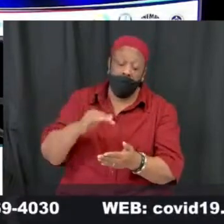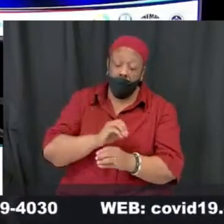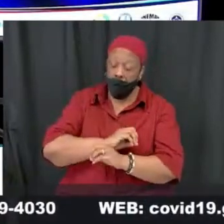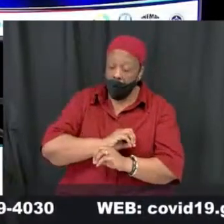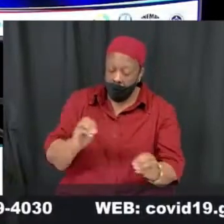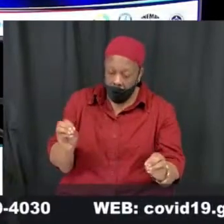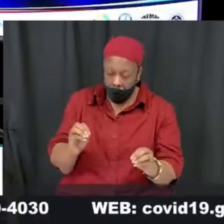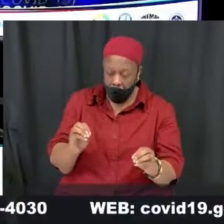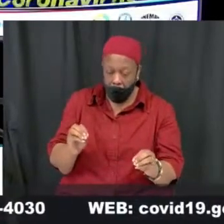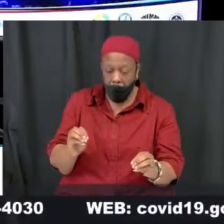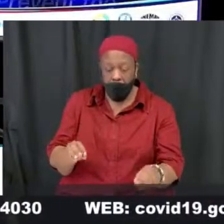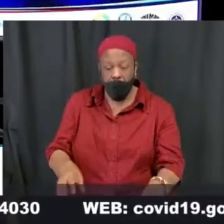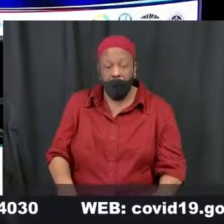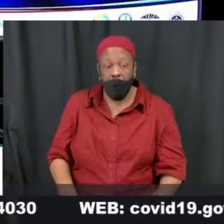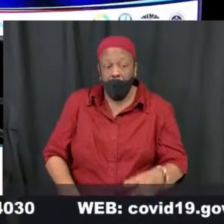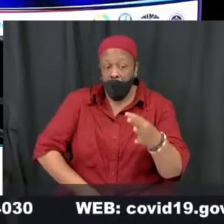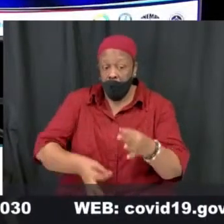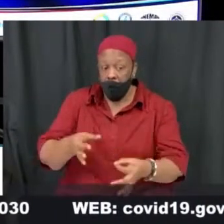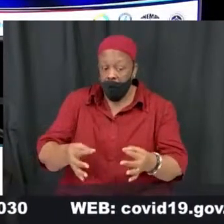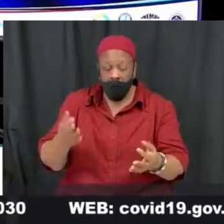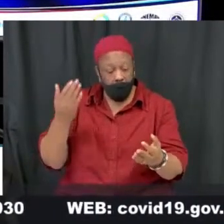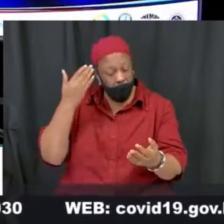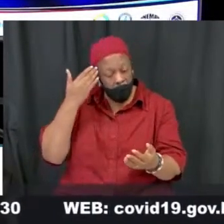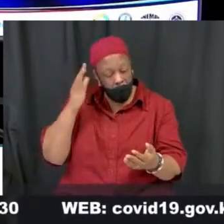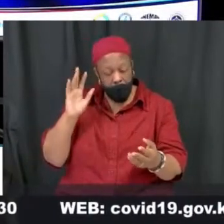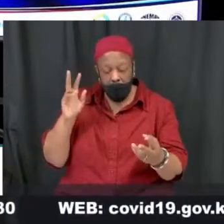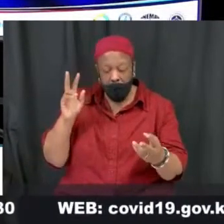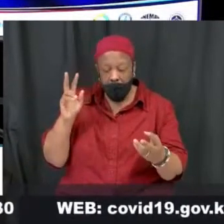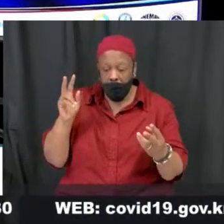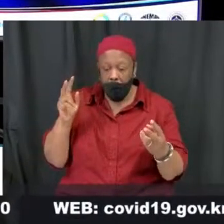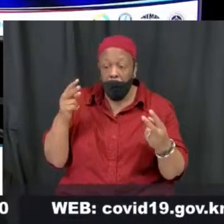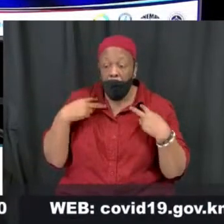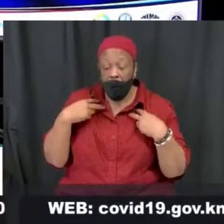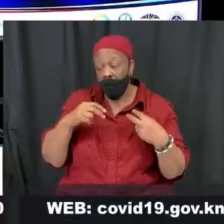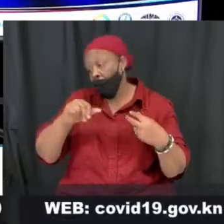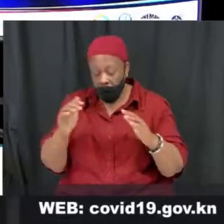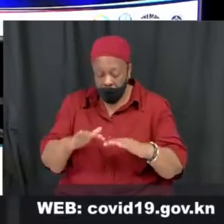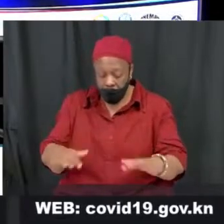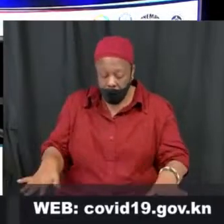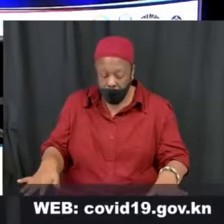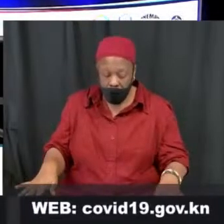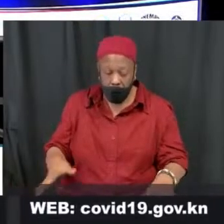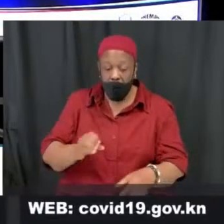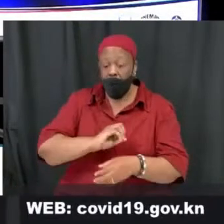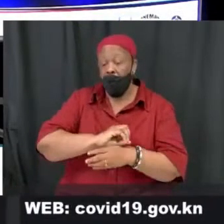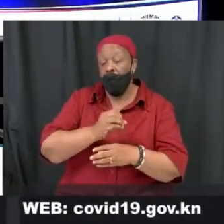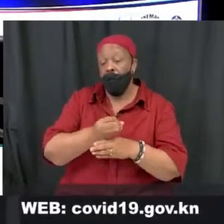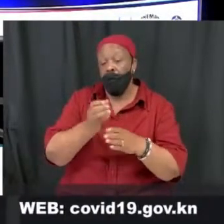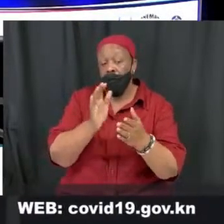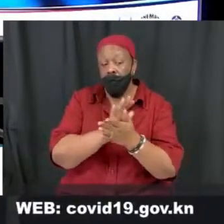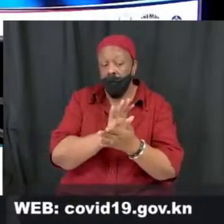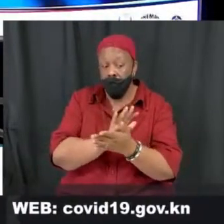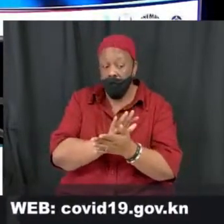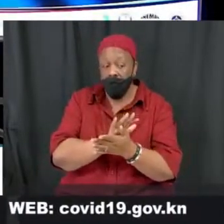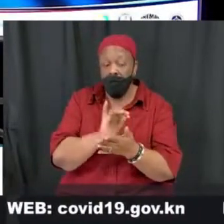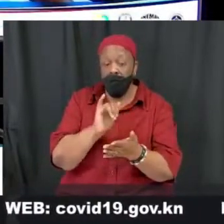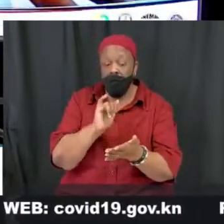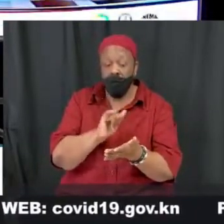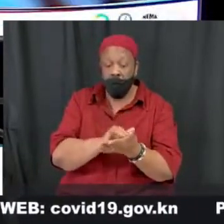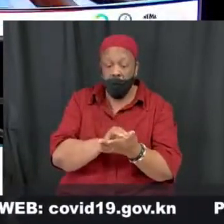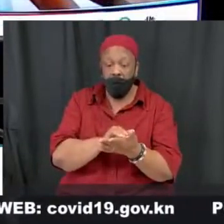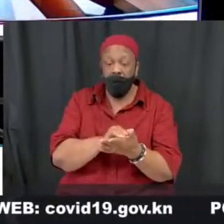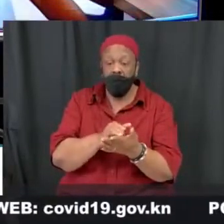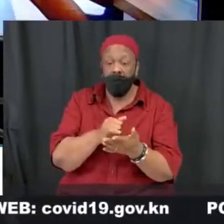negative, and if we do not have any other schools implicated through